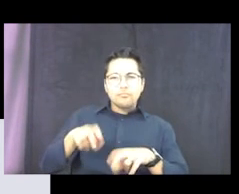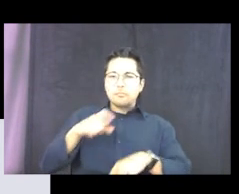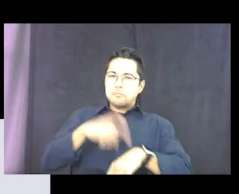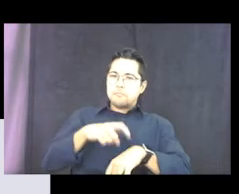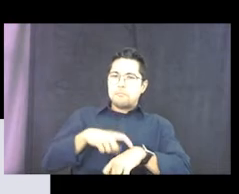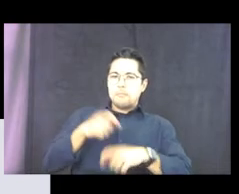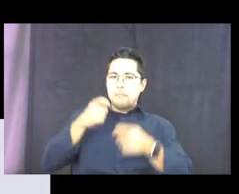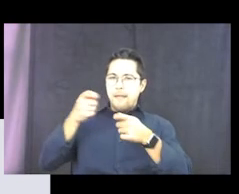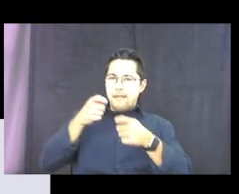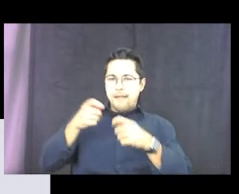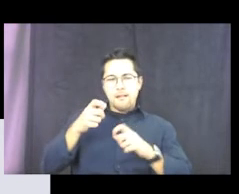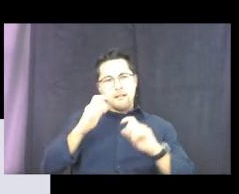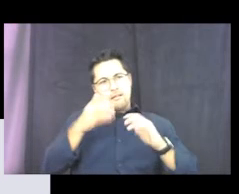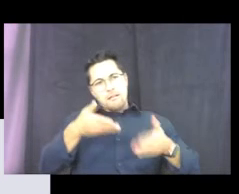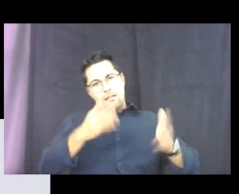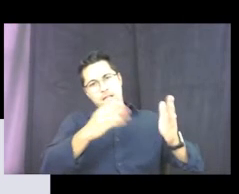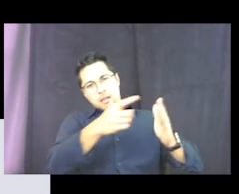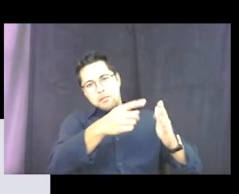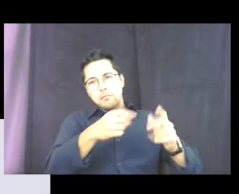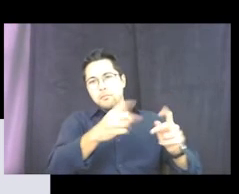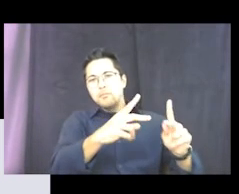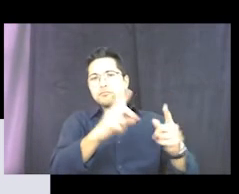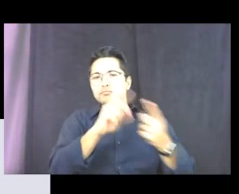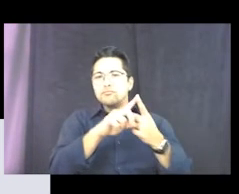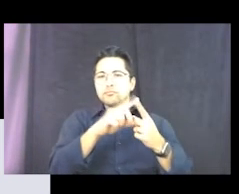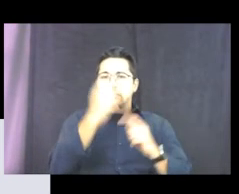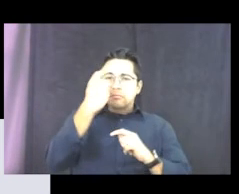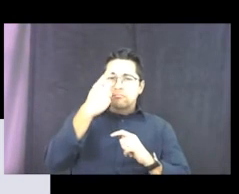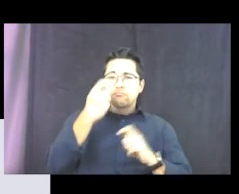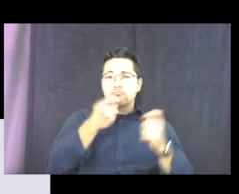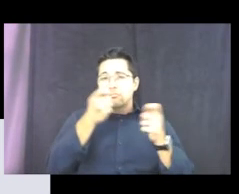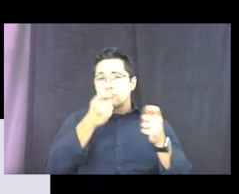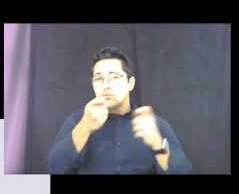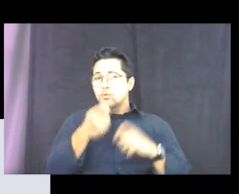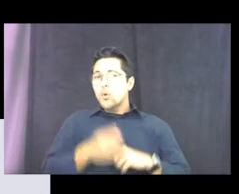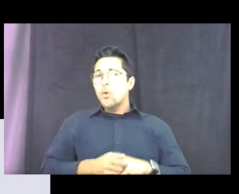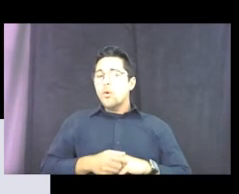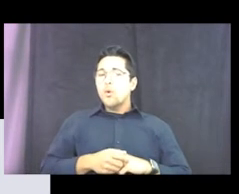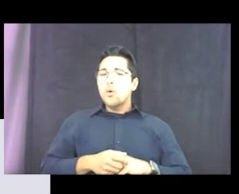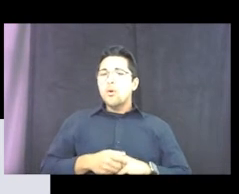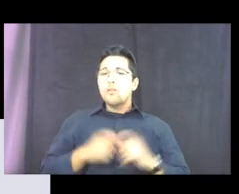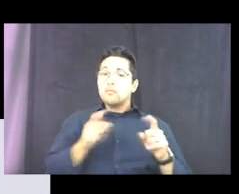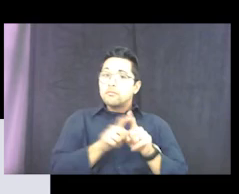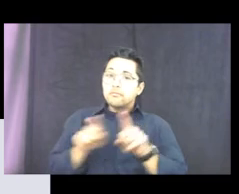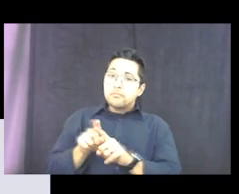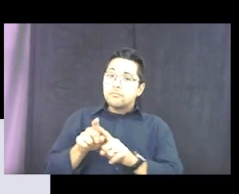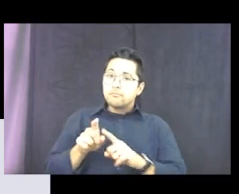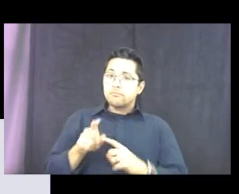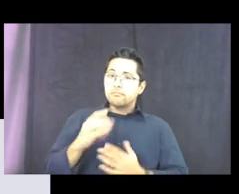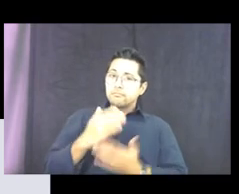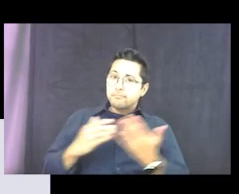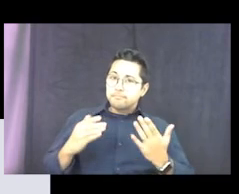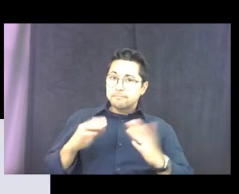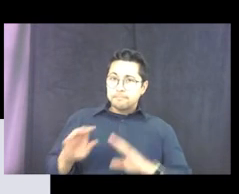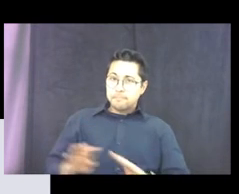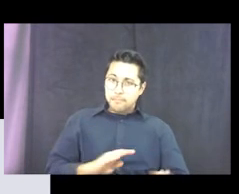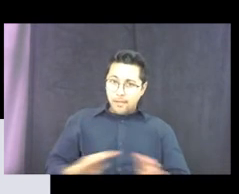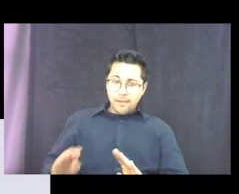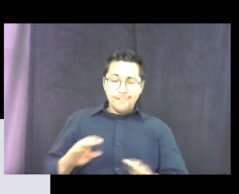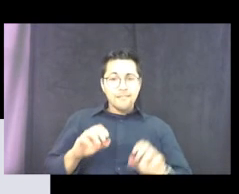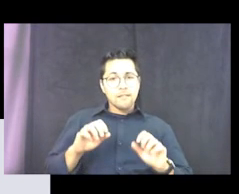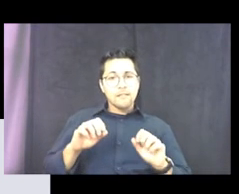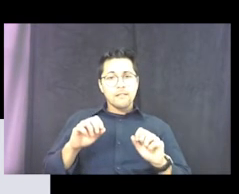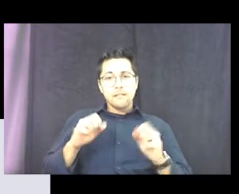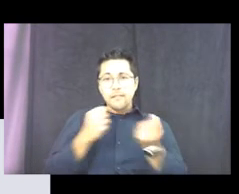management, giving the individual an opportunity to understand and control. Also, some positive